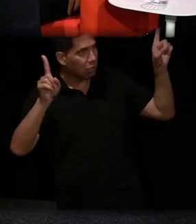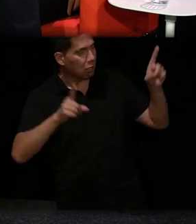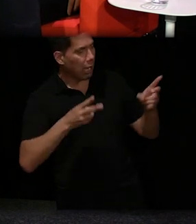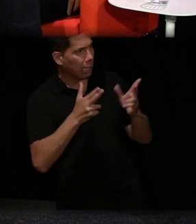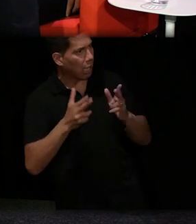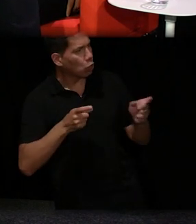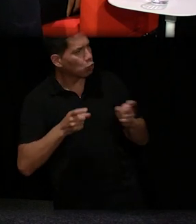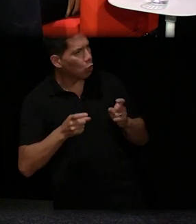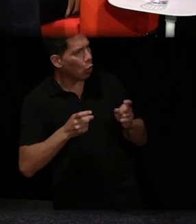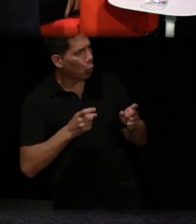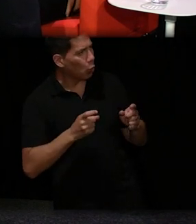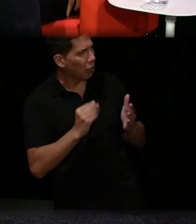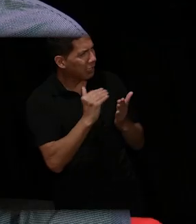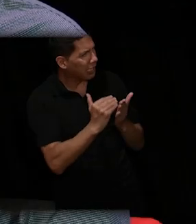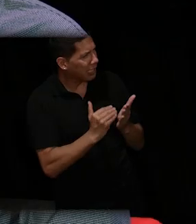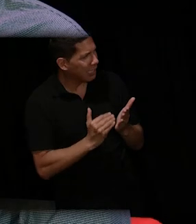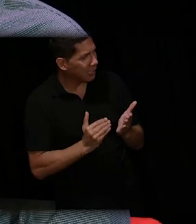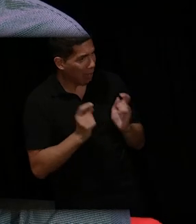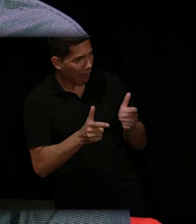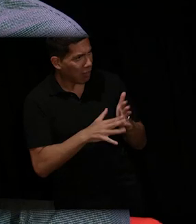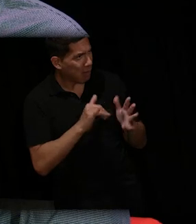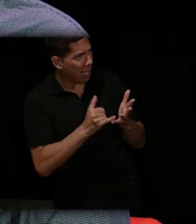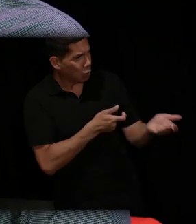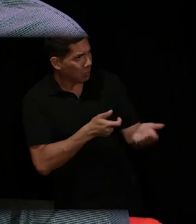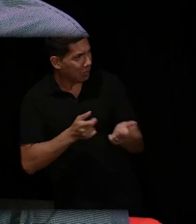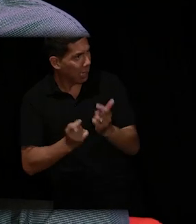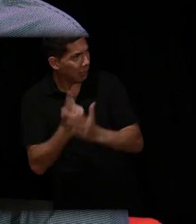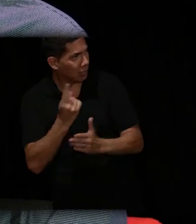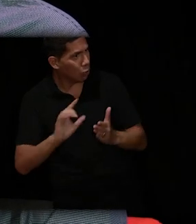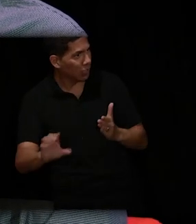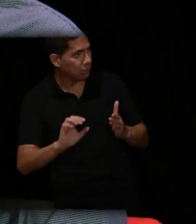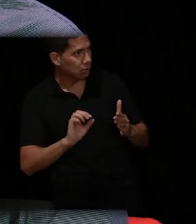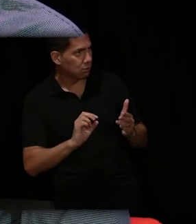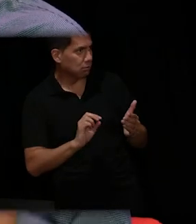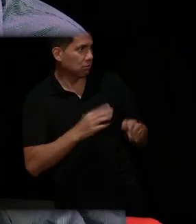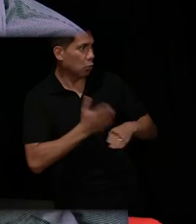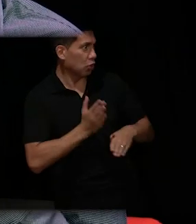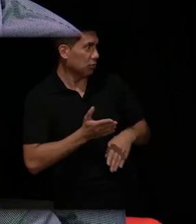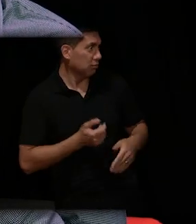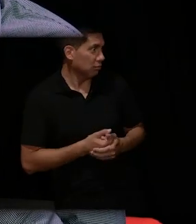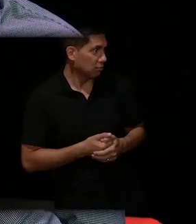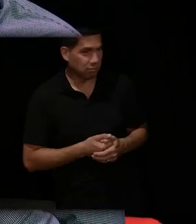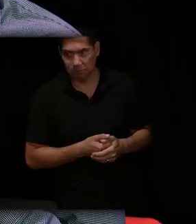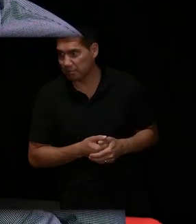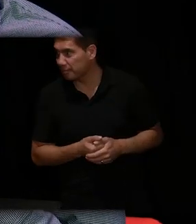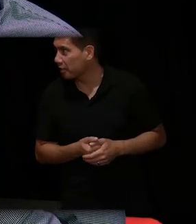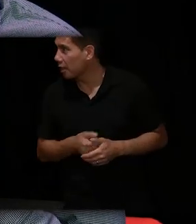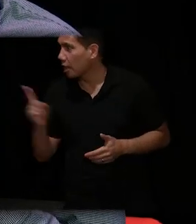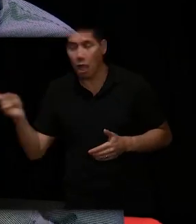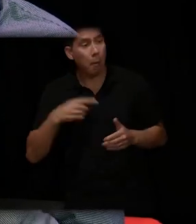statement after a tragedy like some of the mass shootings that occurred on his watch. So my death statements